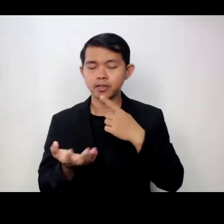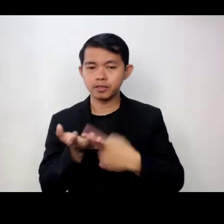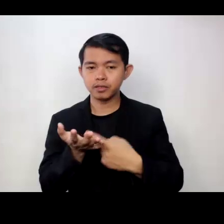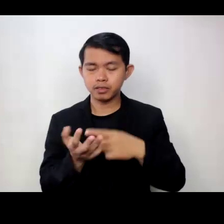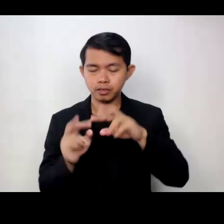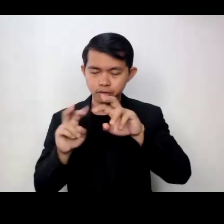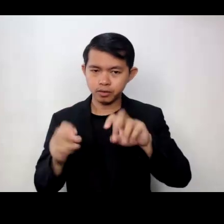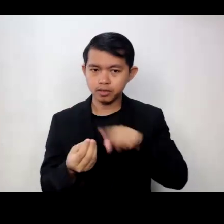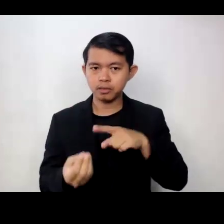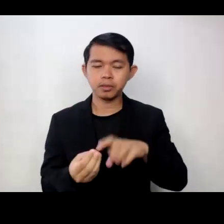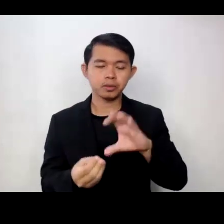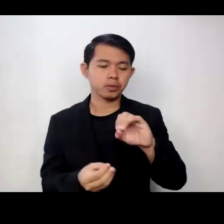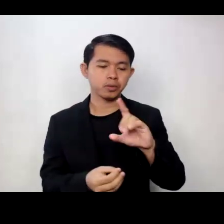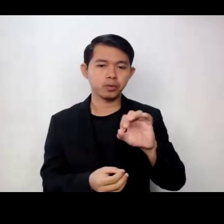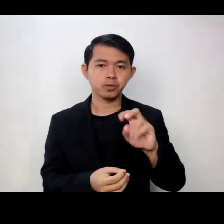issues?